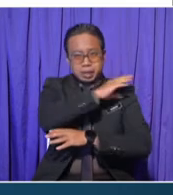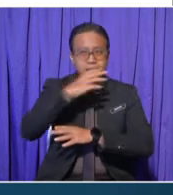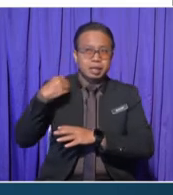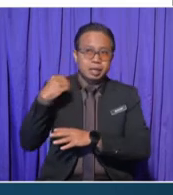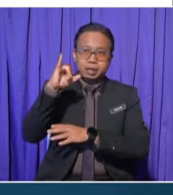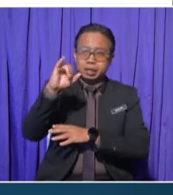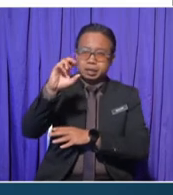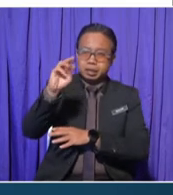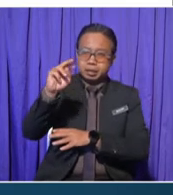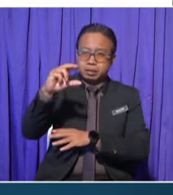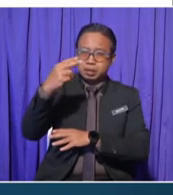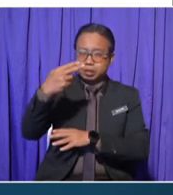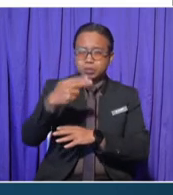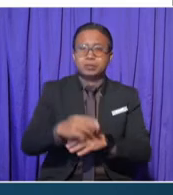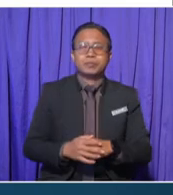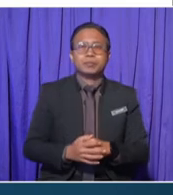inch.